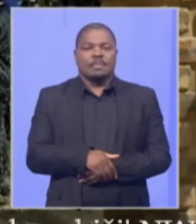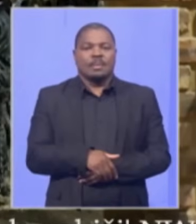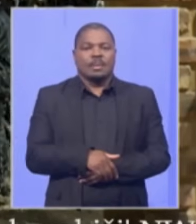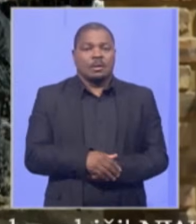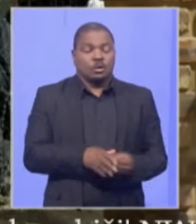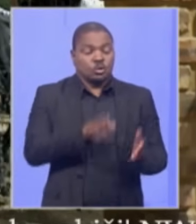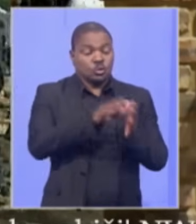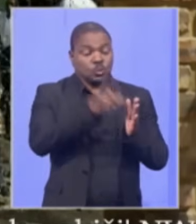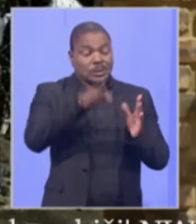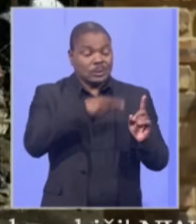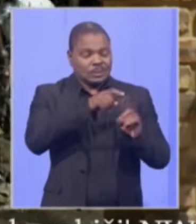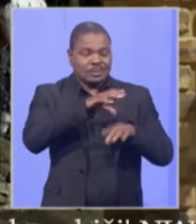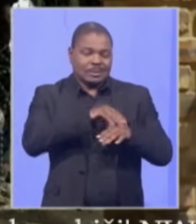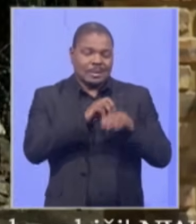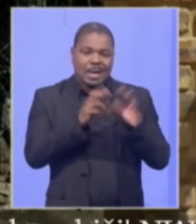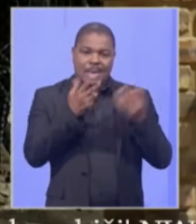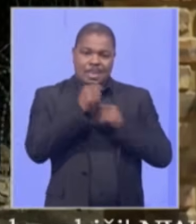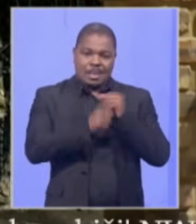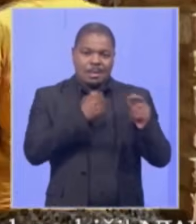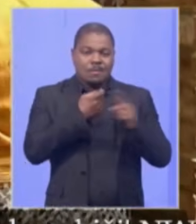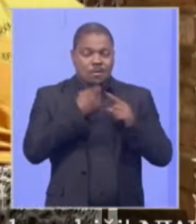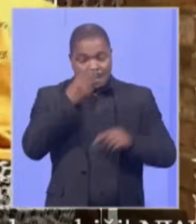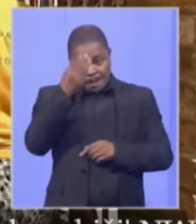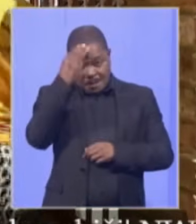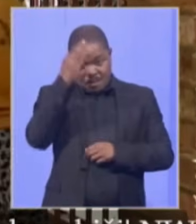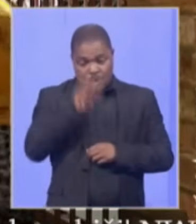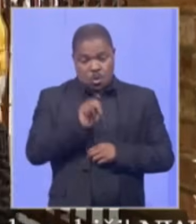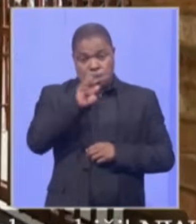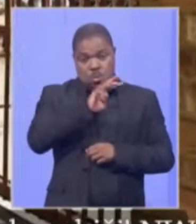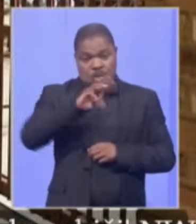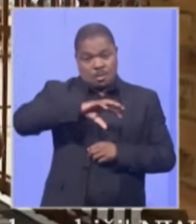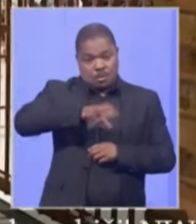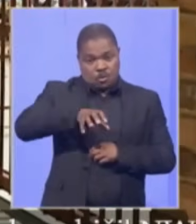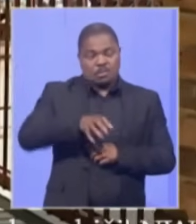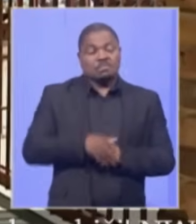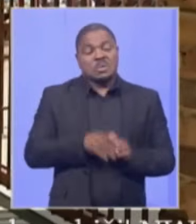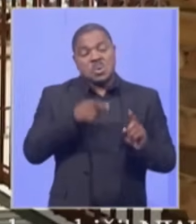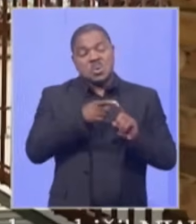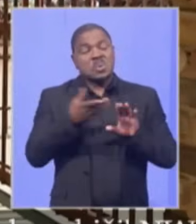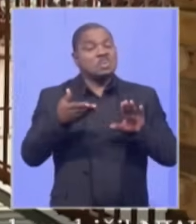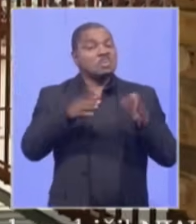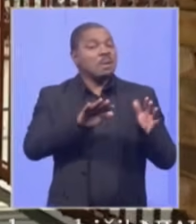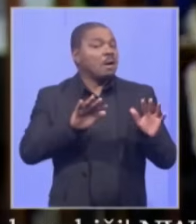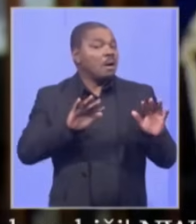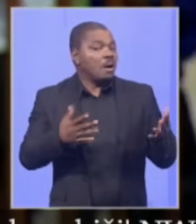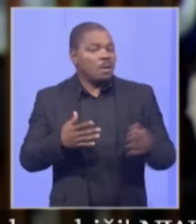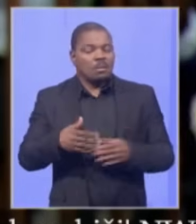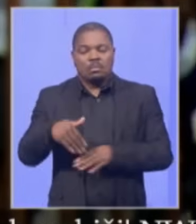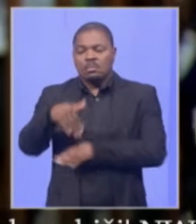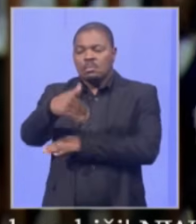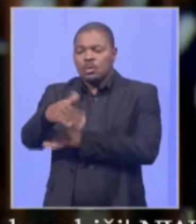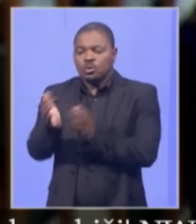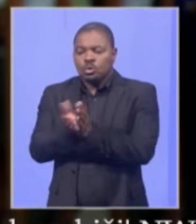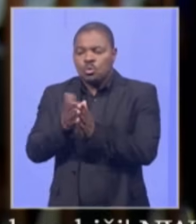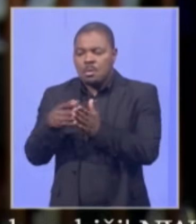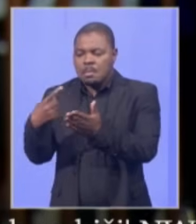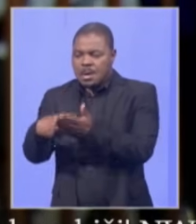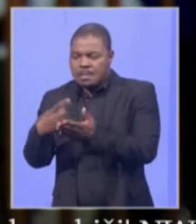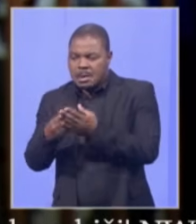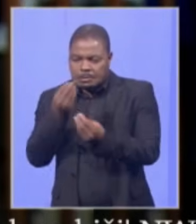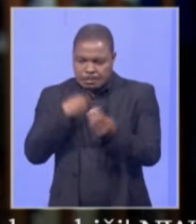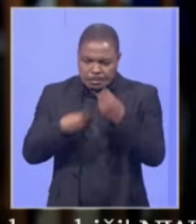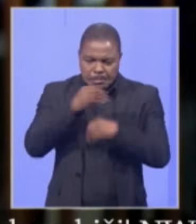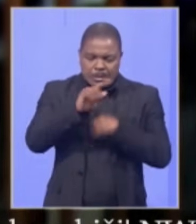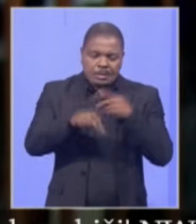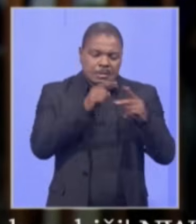Balapa la morutwana wa mengwaga e seswai ka Mahikeng provinceng ya North West yo go bego wa hlokofetše morago ga go ja dimonamonane tšeo di